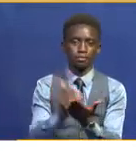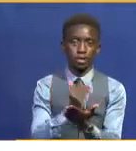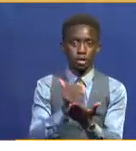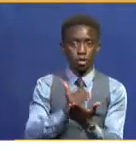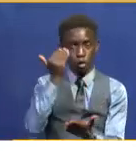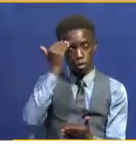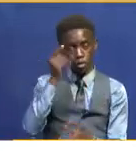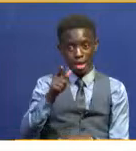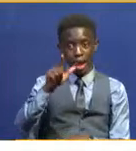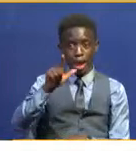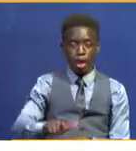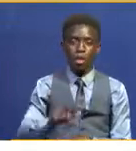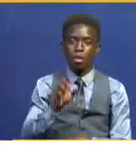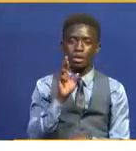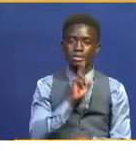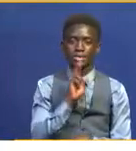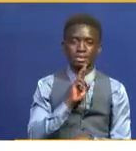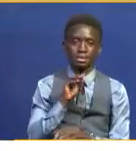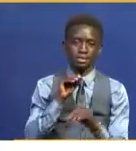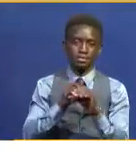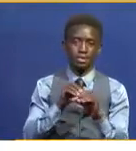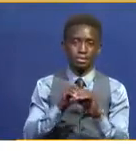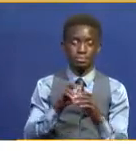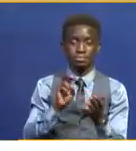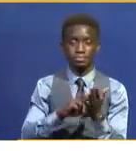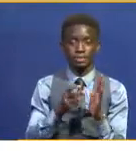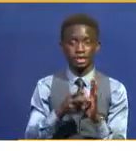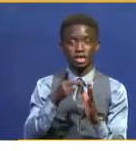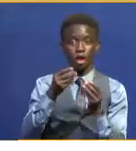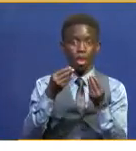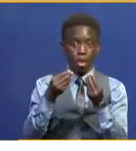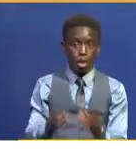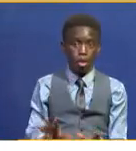investments. So the possibilities of you losing your capital